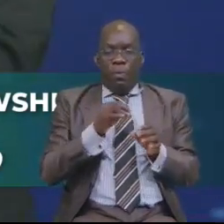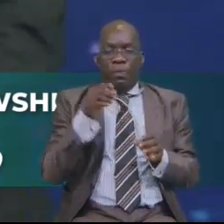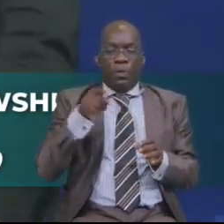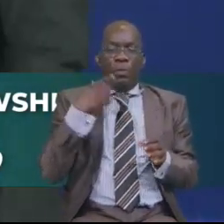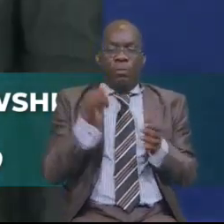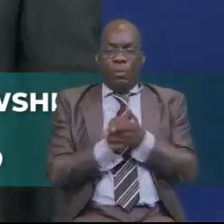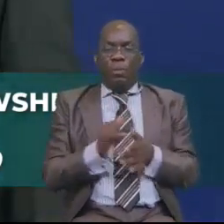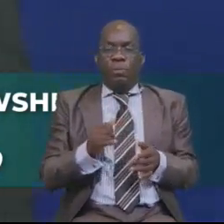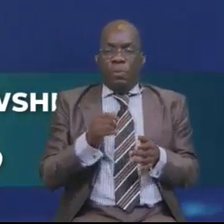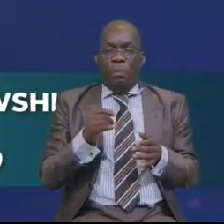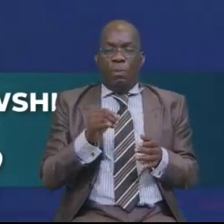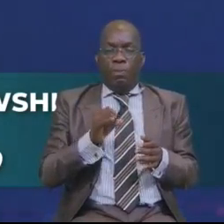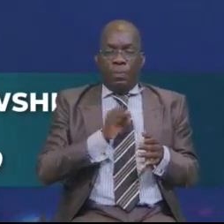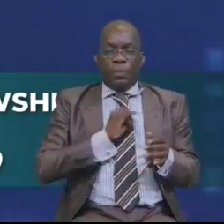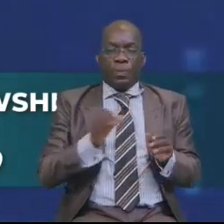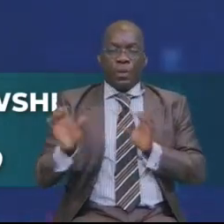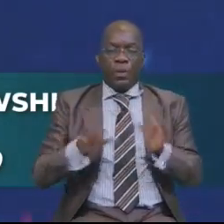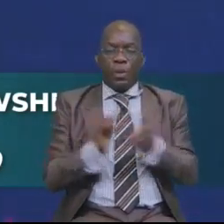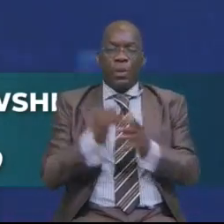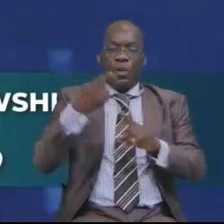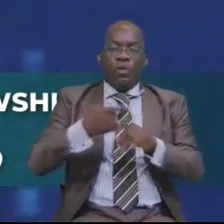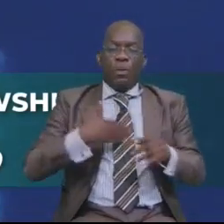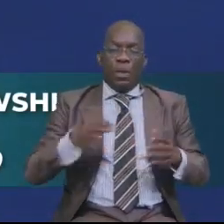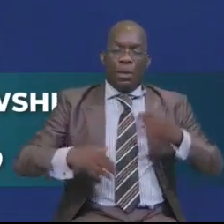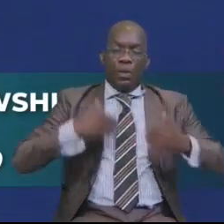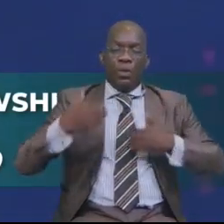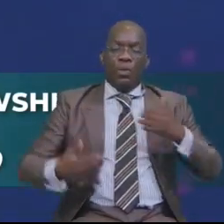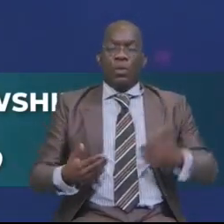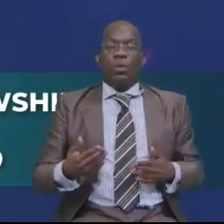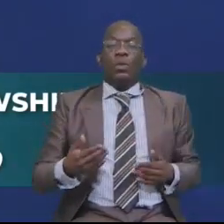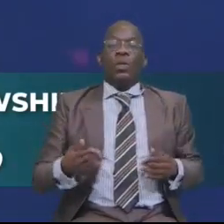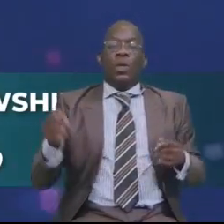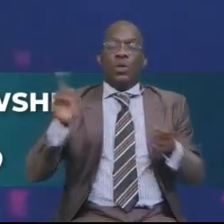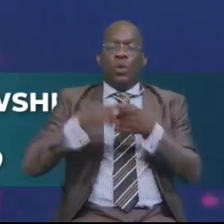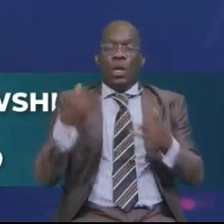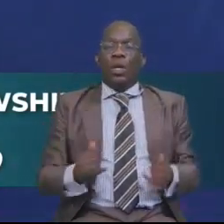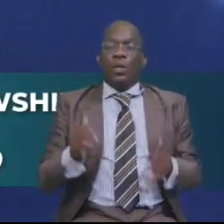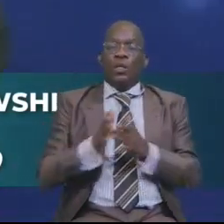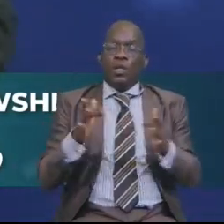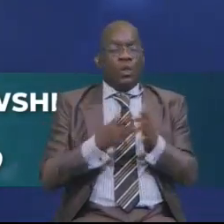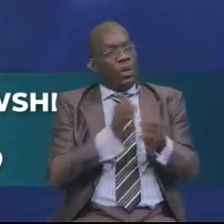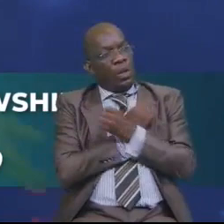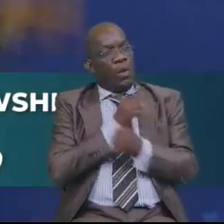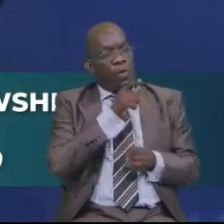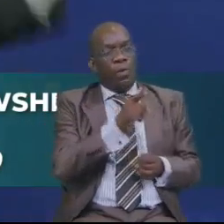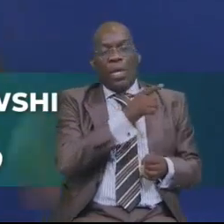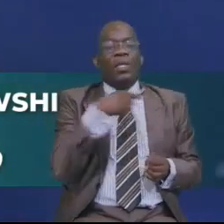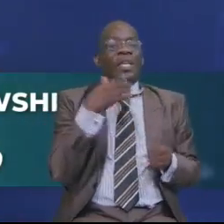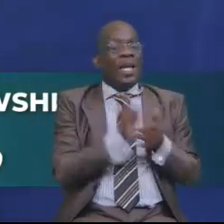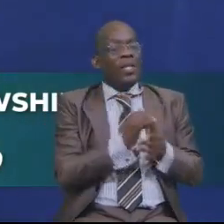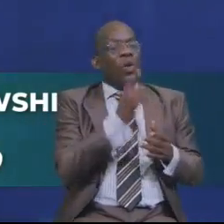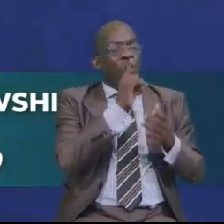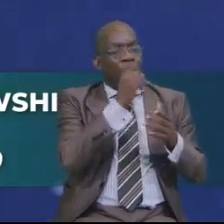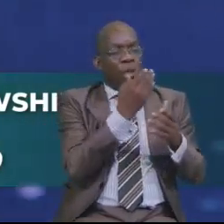up to this time. And Jesus loved him and said one thing thou lackest, go do this and come back